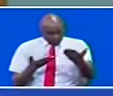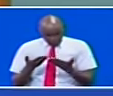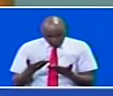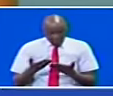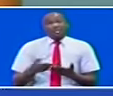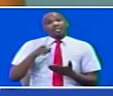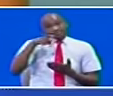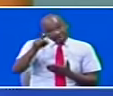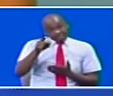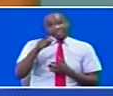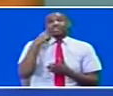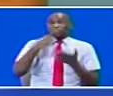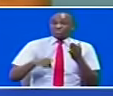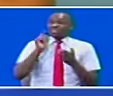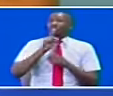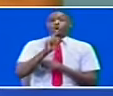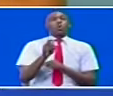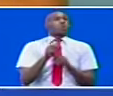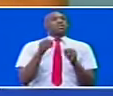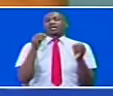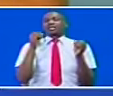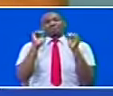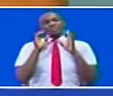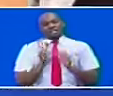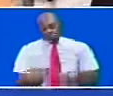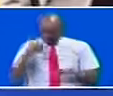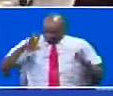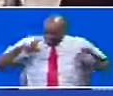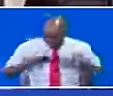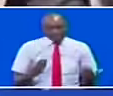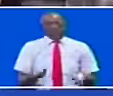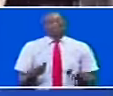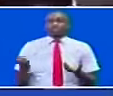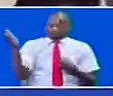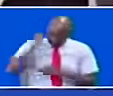firm, however, insists that the summons isn't called for since the firm has complied with the requirement to submit